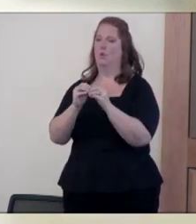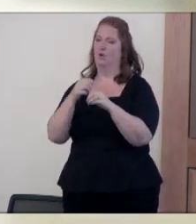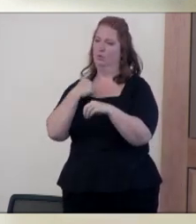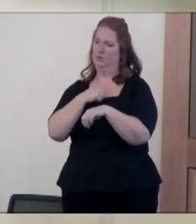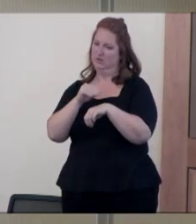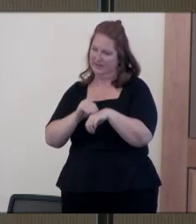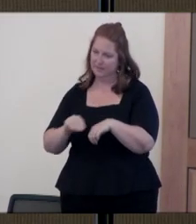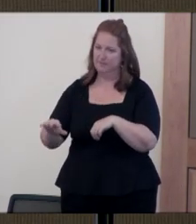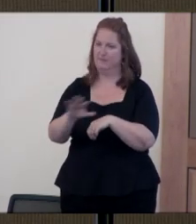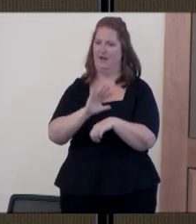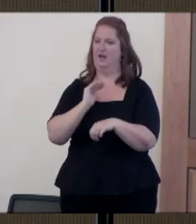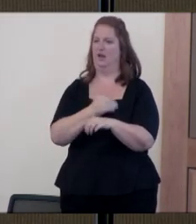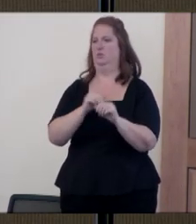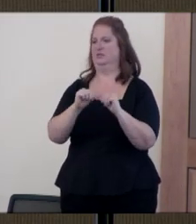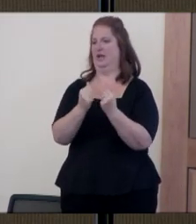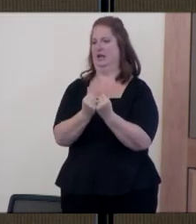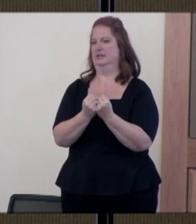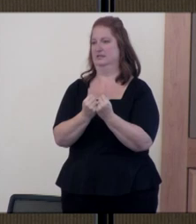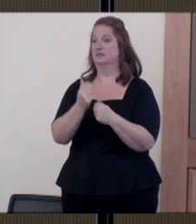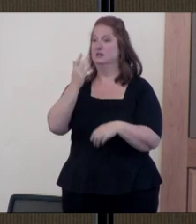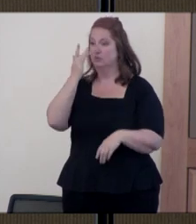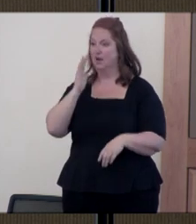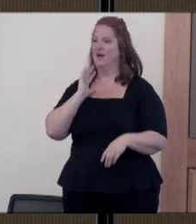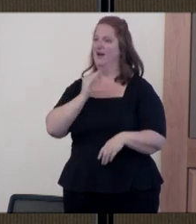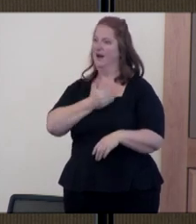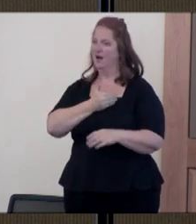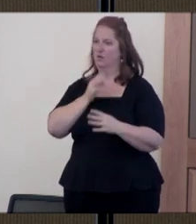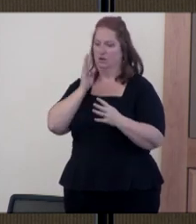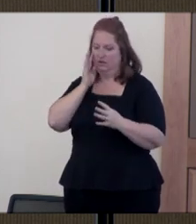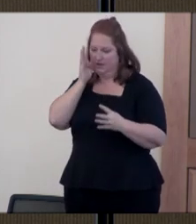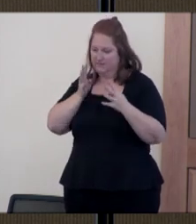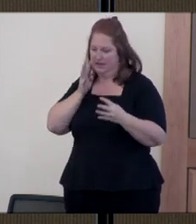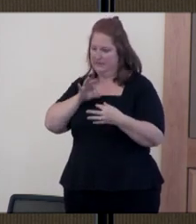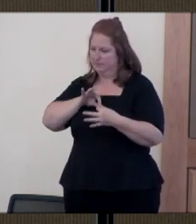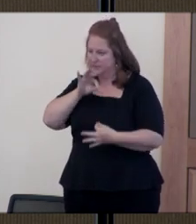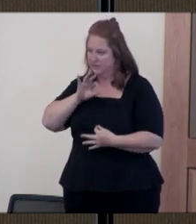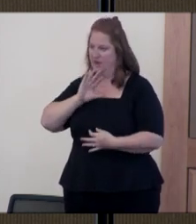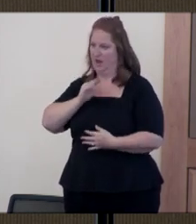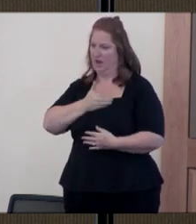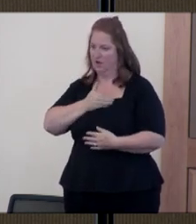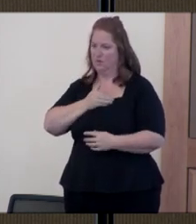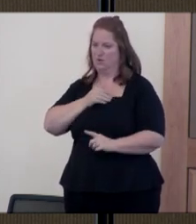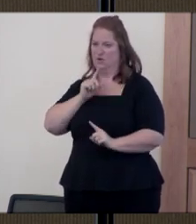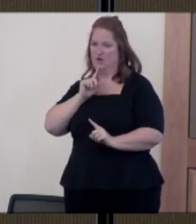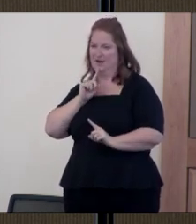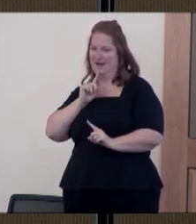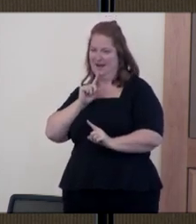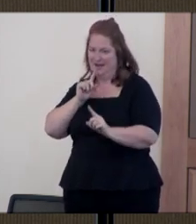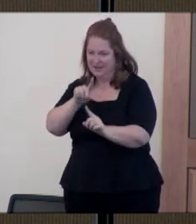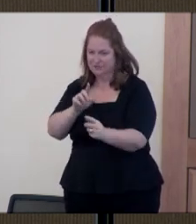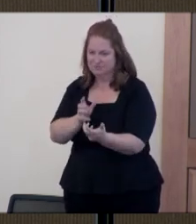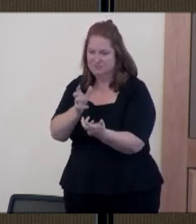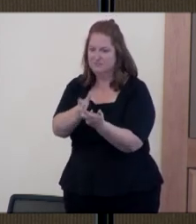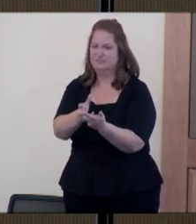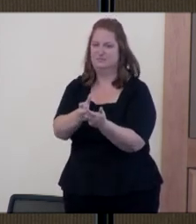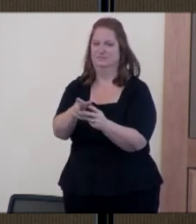society. Because our innovative spirit answers humanity's most important